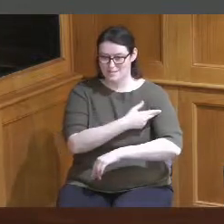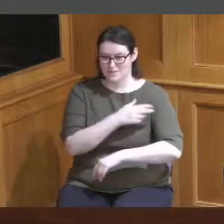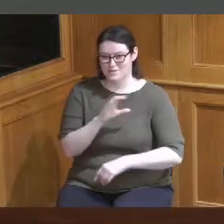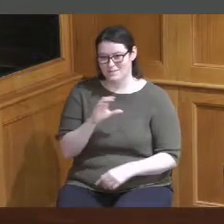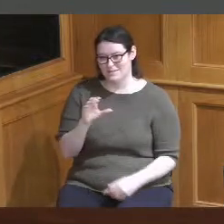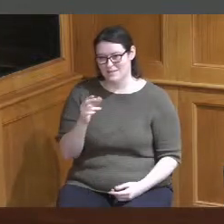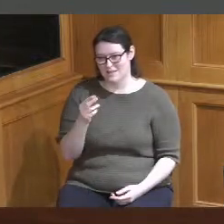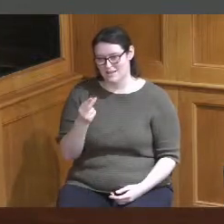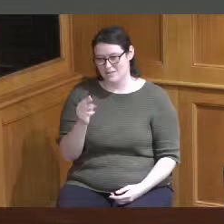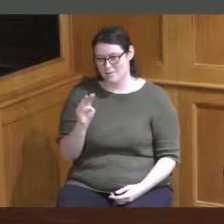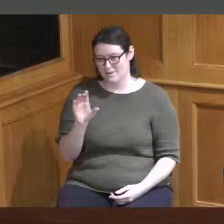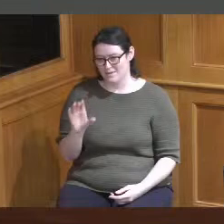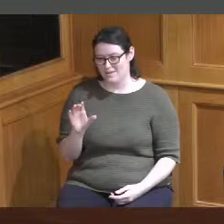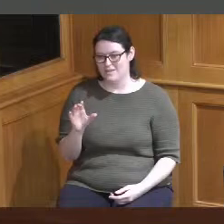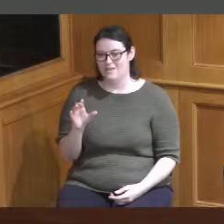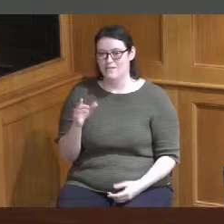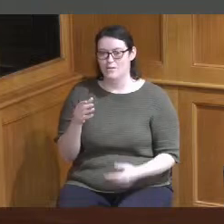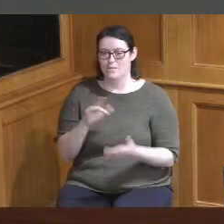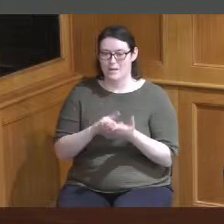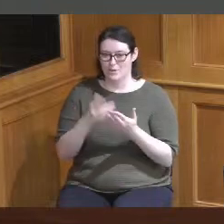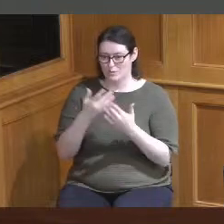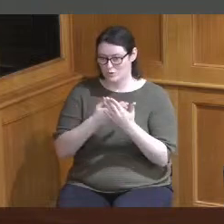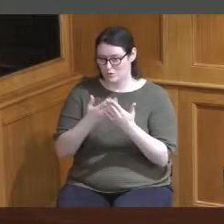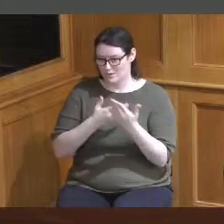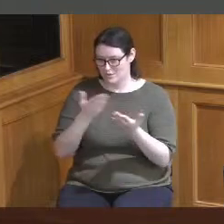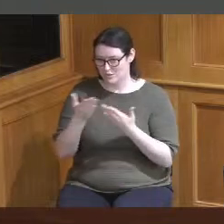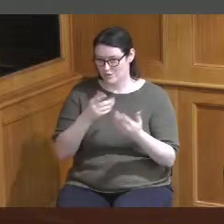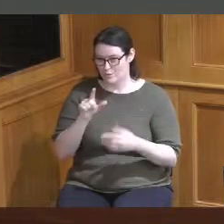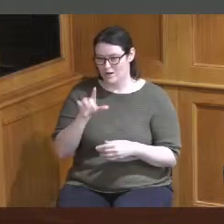Center for medical screening services at